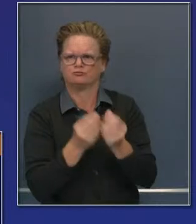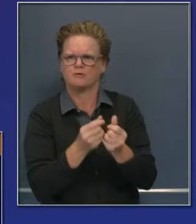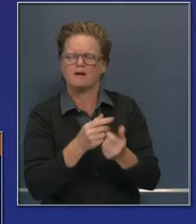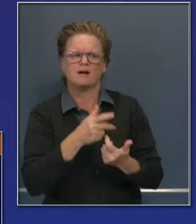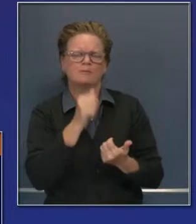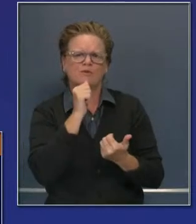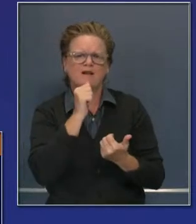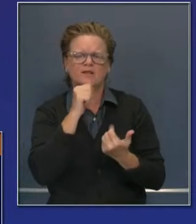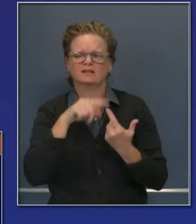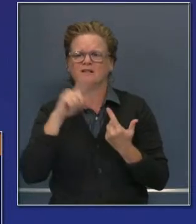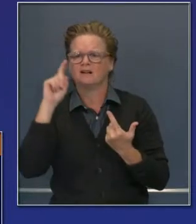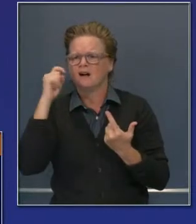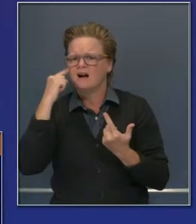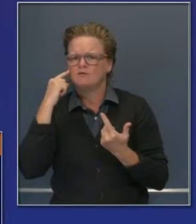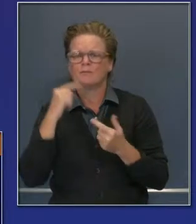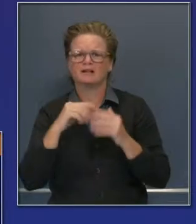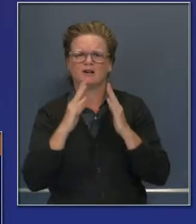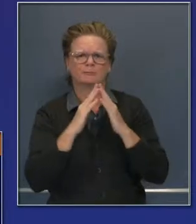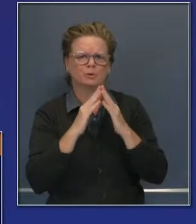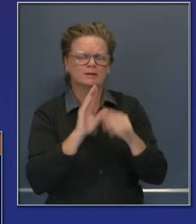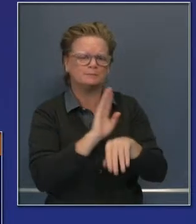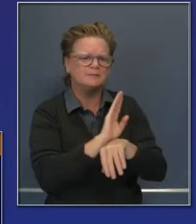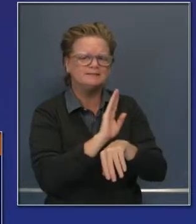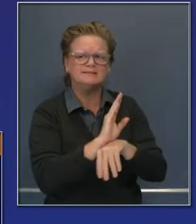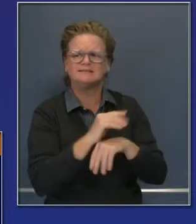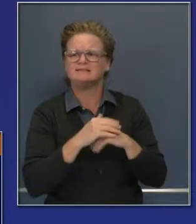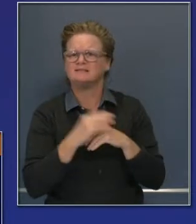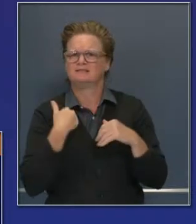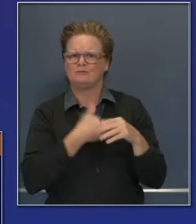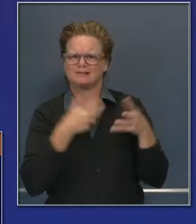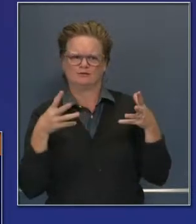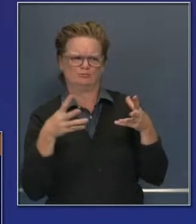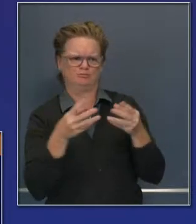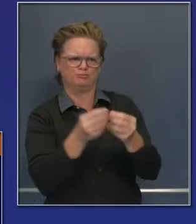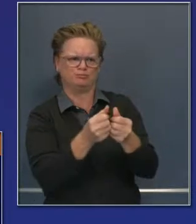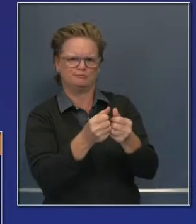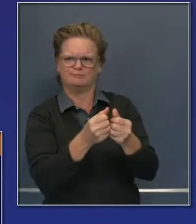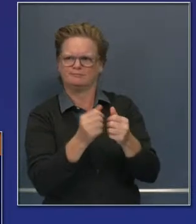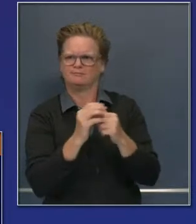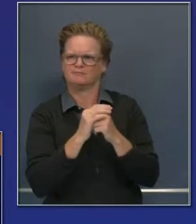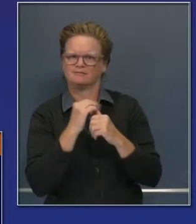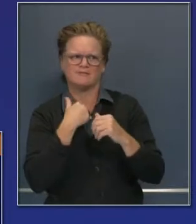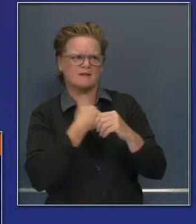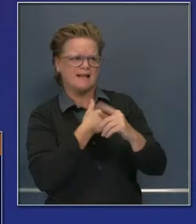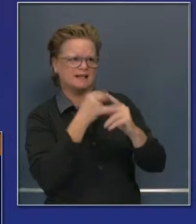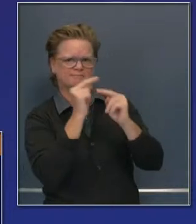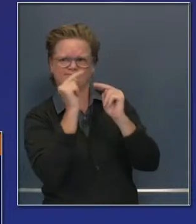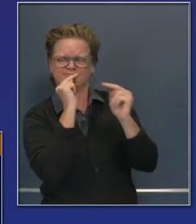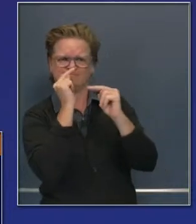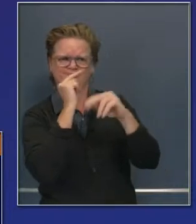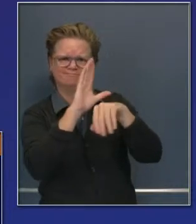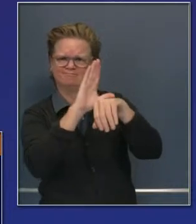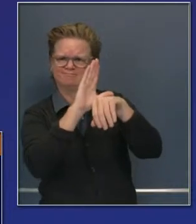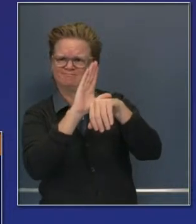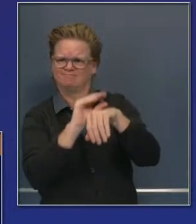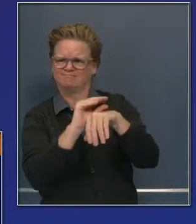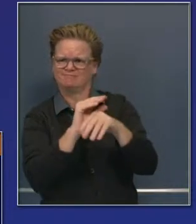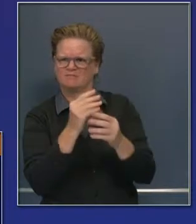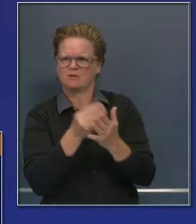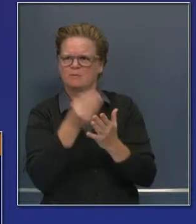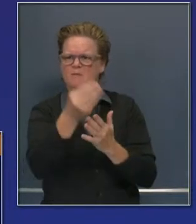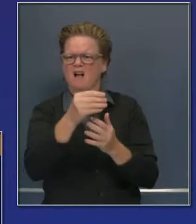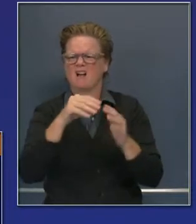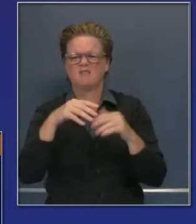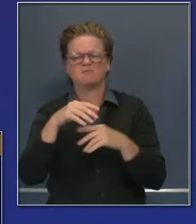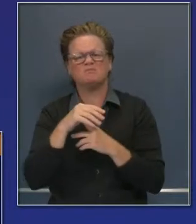and based upon our commitment to bring down the cost per unit to an average of less than $130,000. Original goal